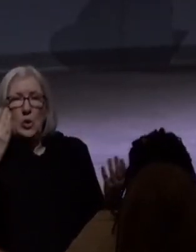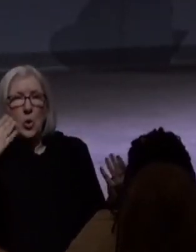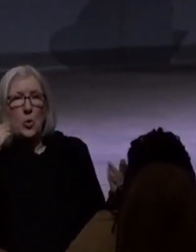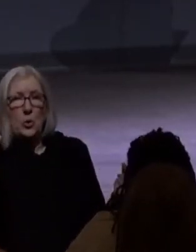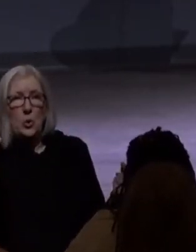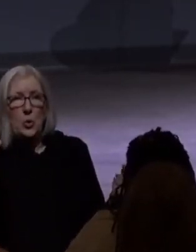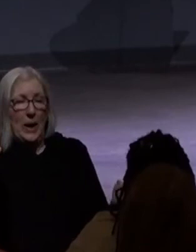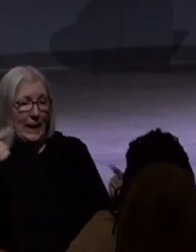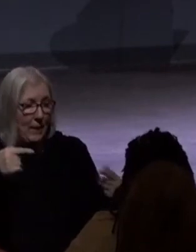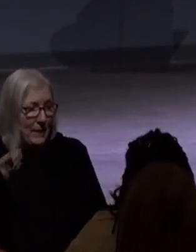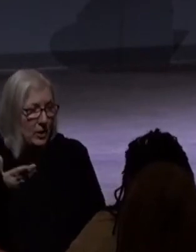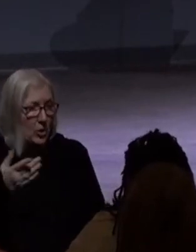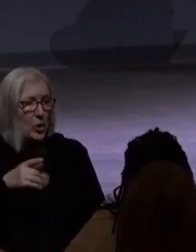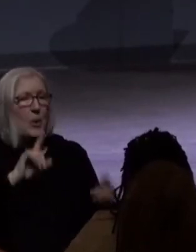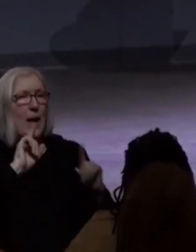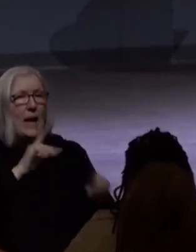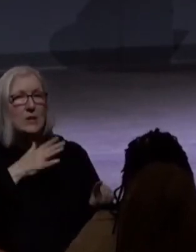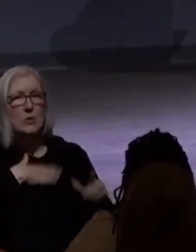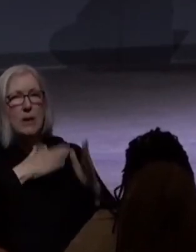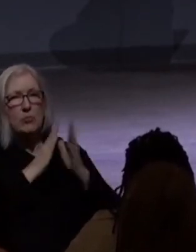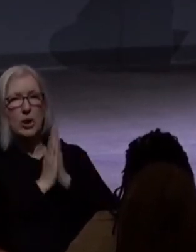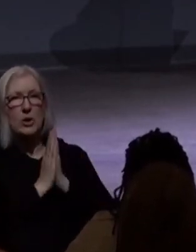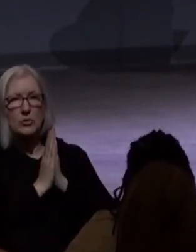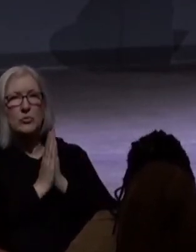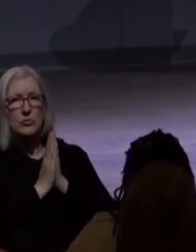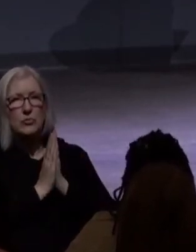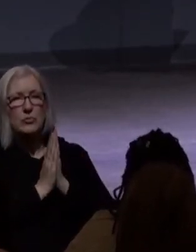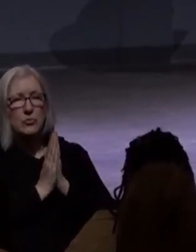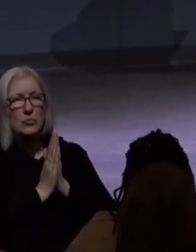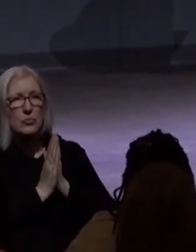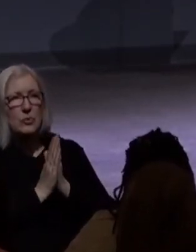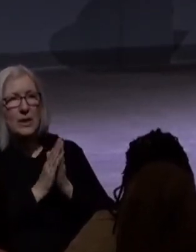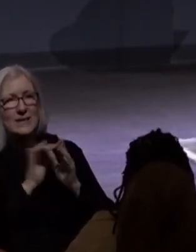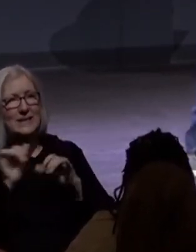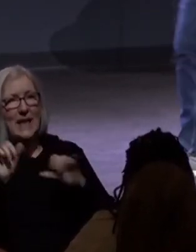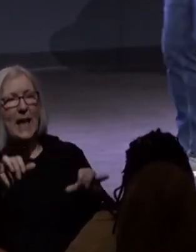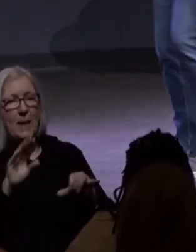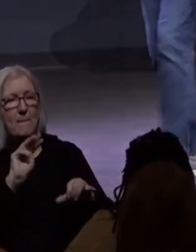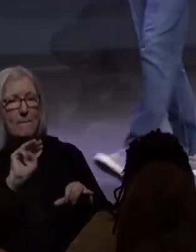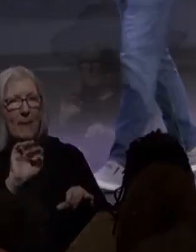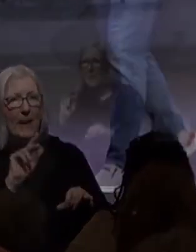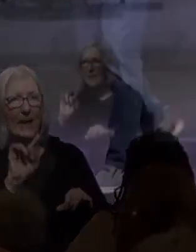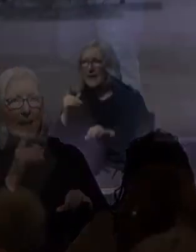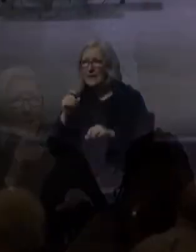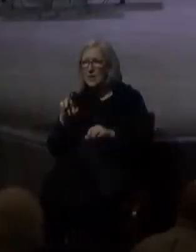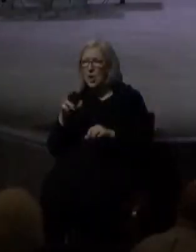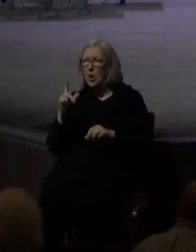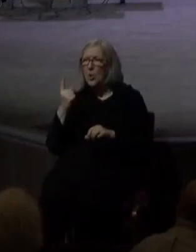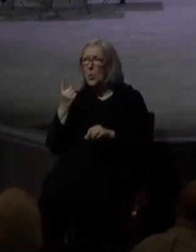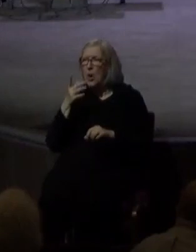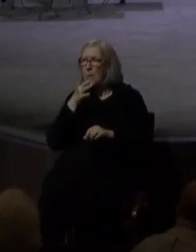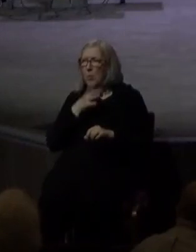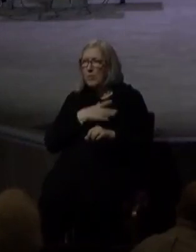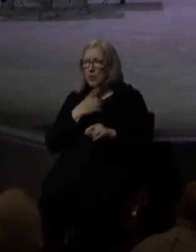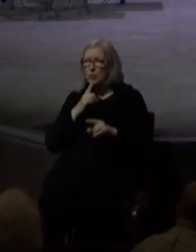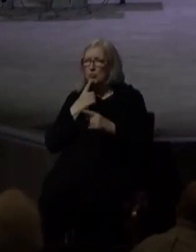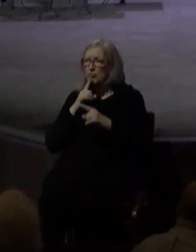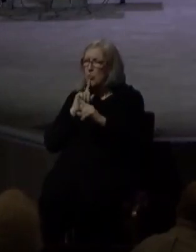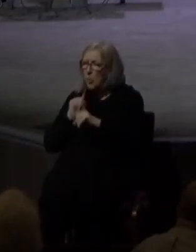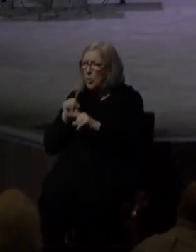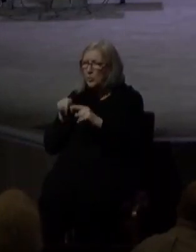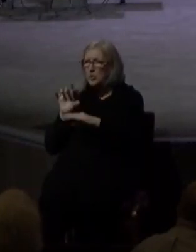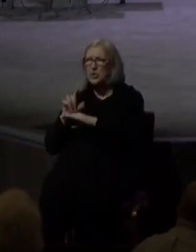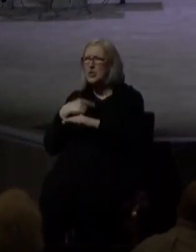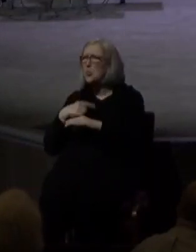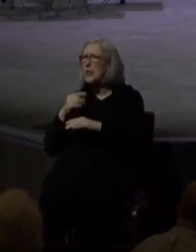here and you answered my prayer. It's what they said in Madagascar. There was one woman who reported to the church because we just gave the food to